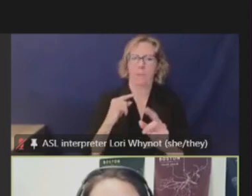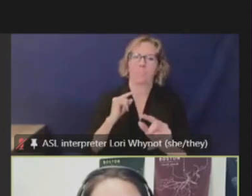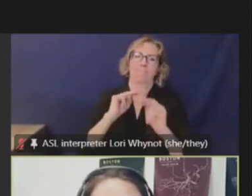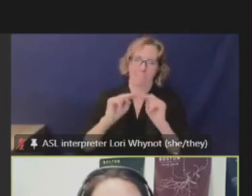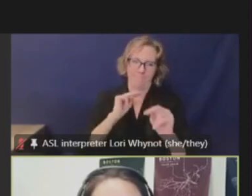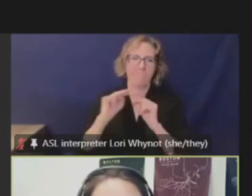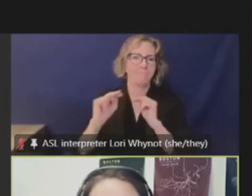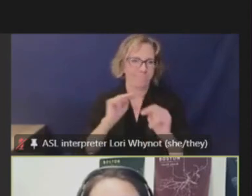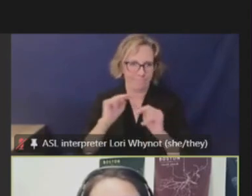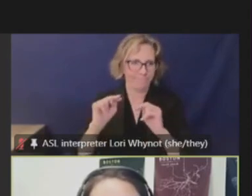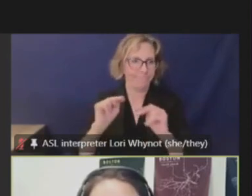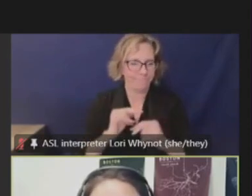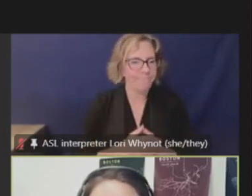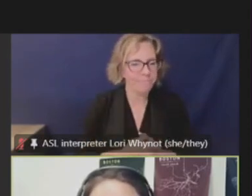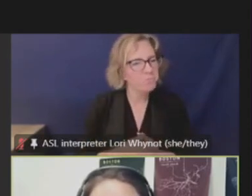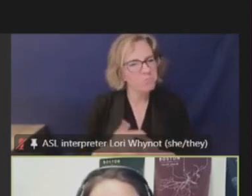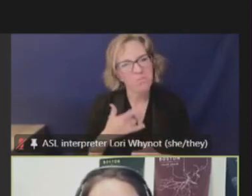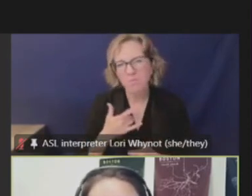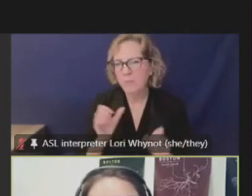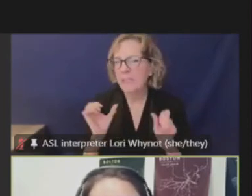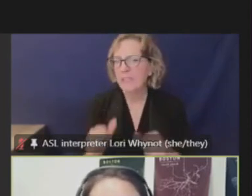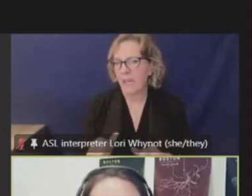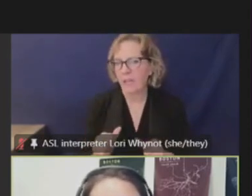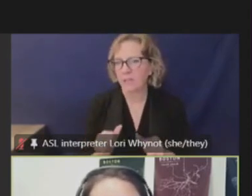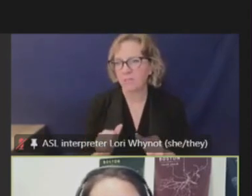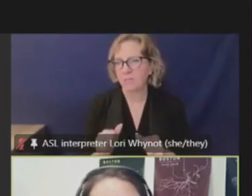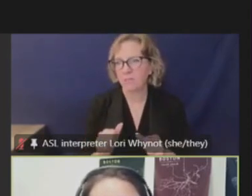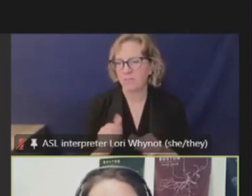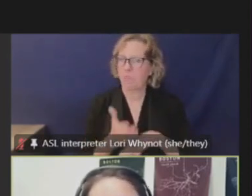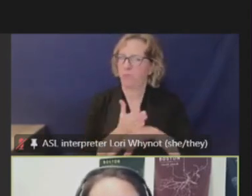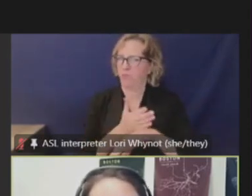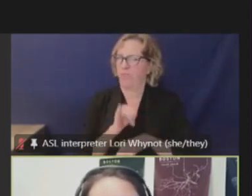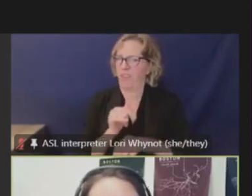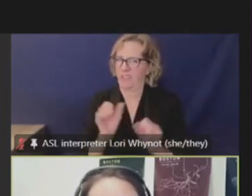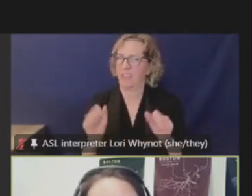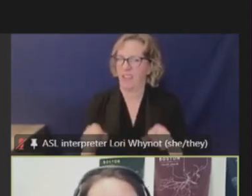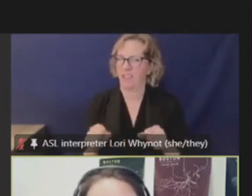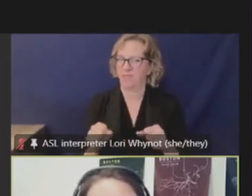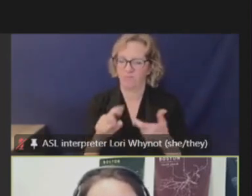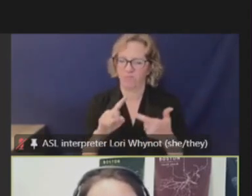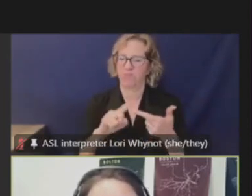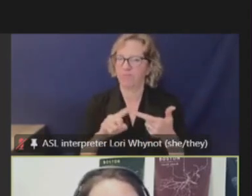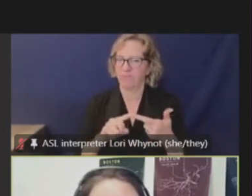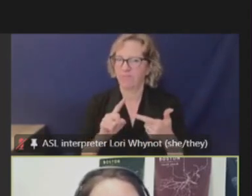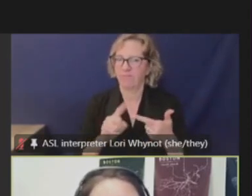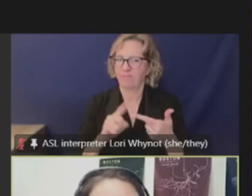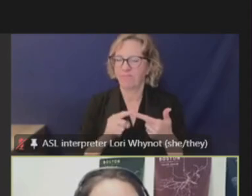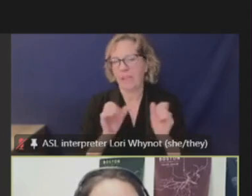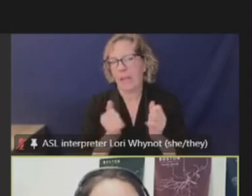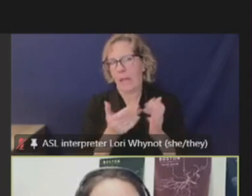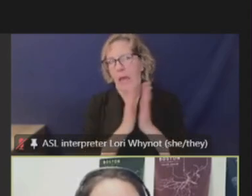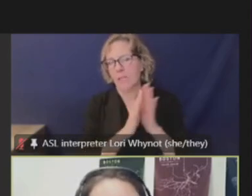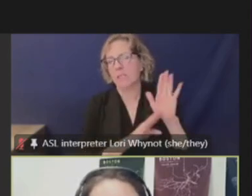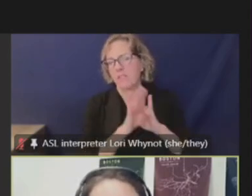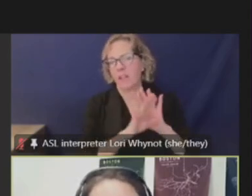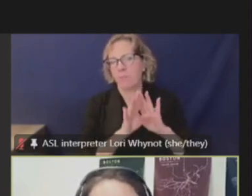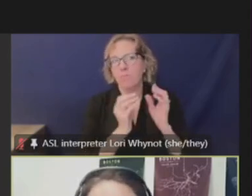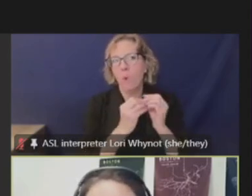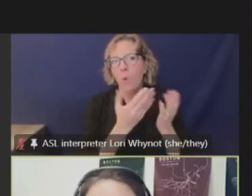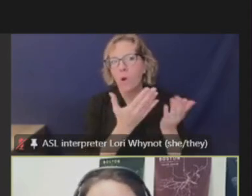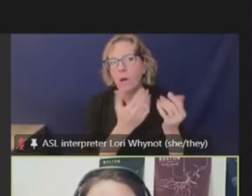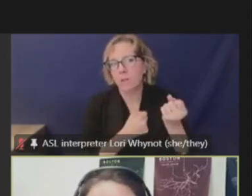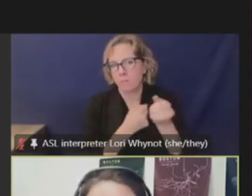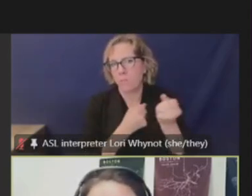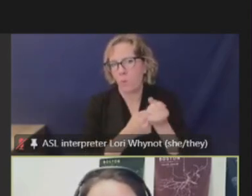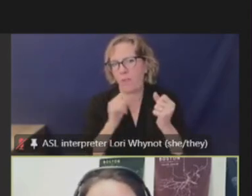we could do a better job of being more predictable around what we can ask for from developers. And the third one,